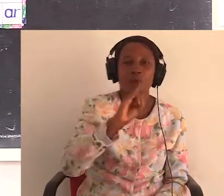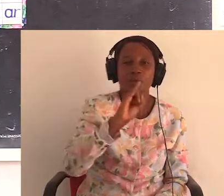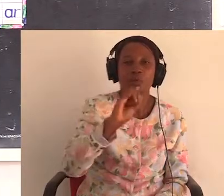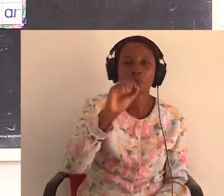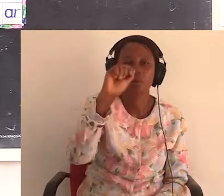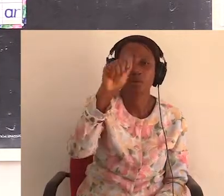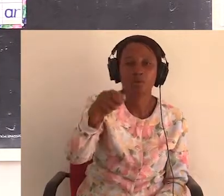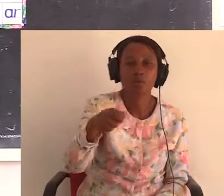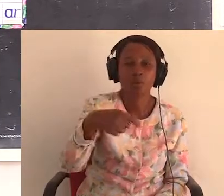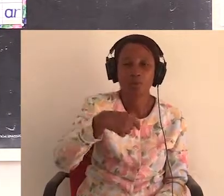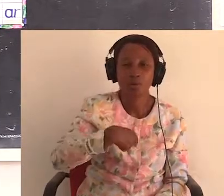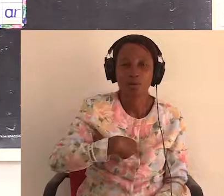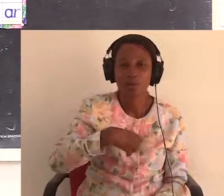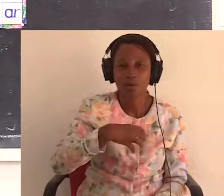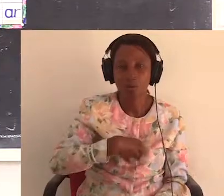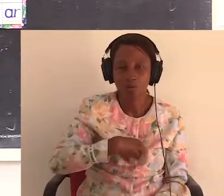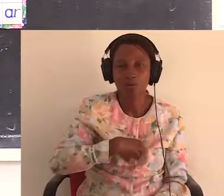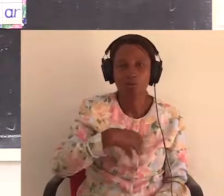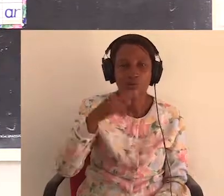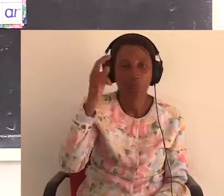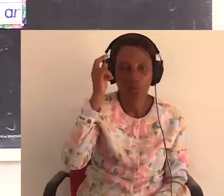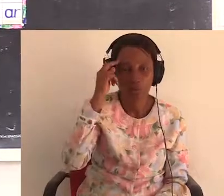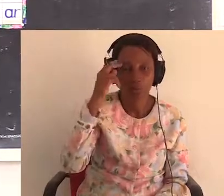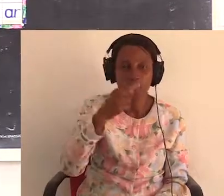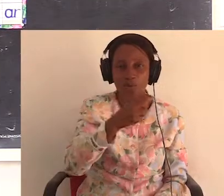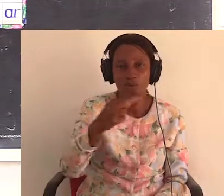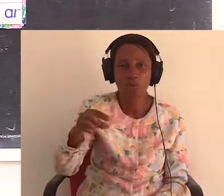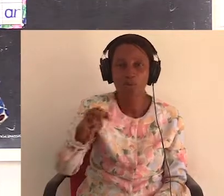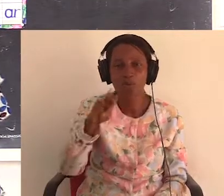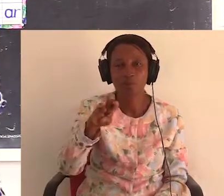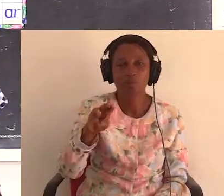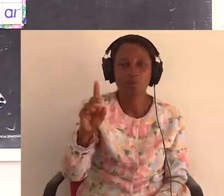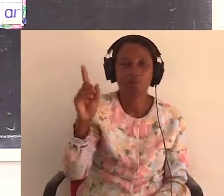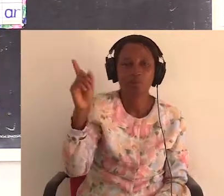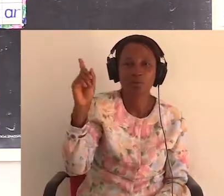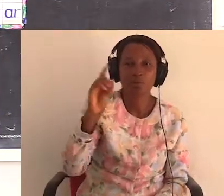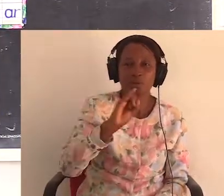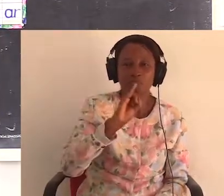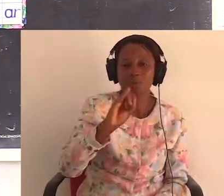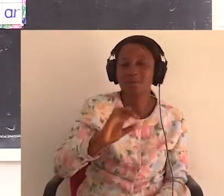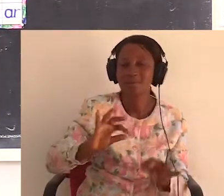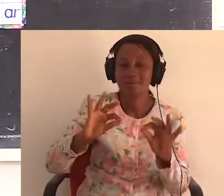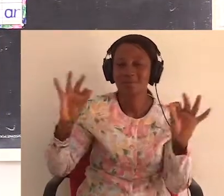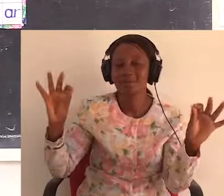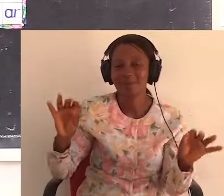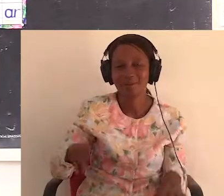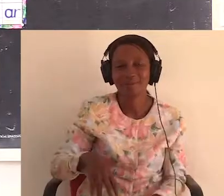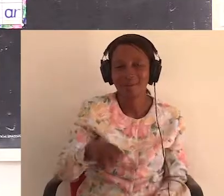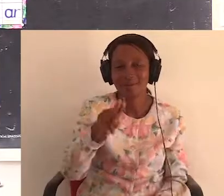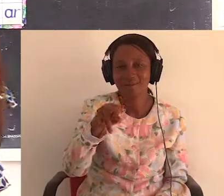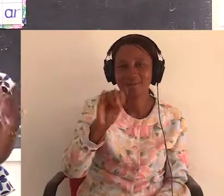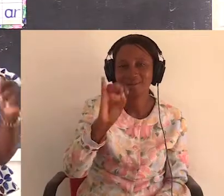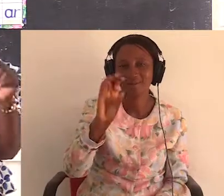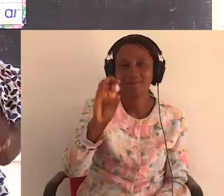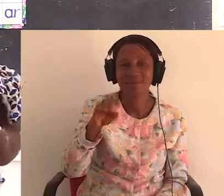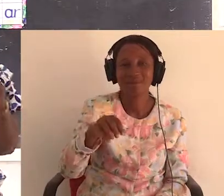Who am I? Michelle, Michelle, what a nice name. That's the way